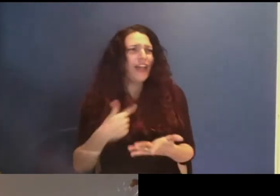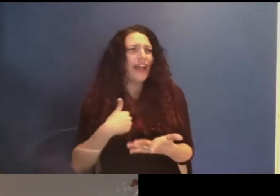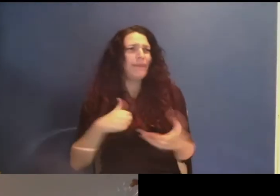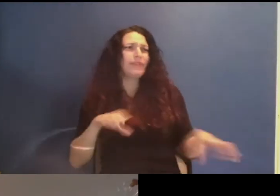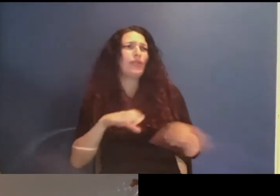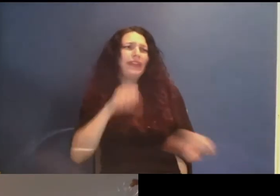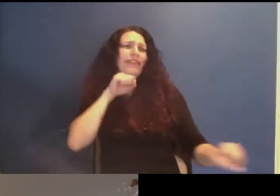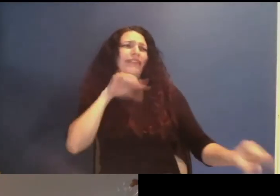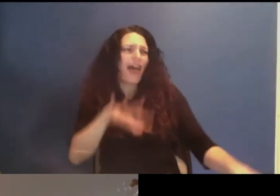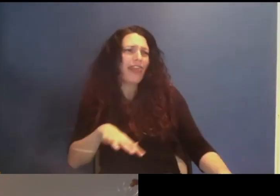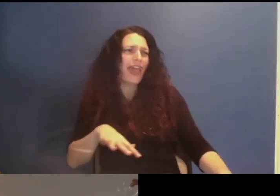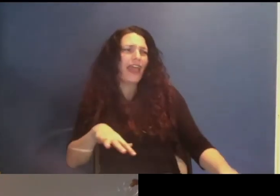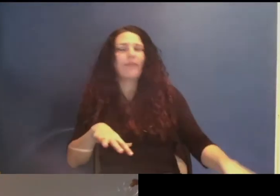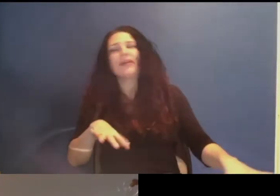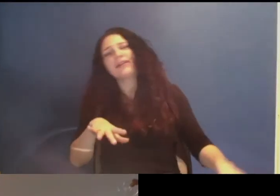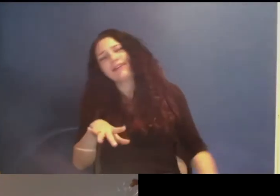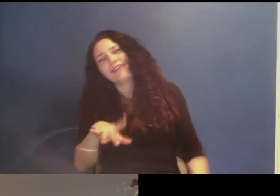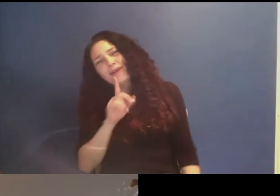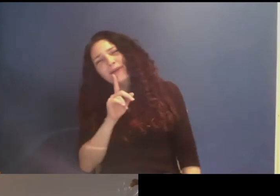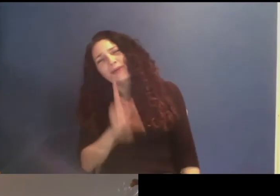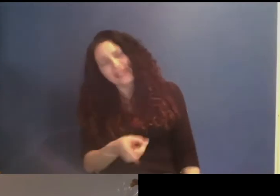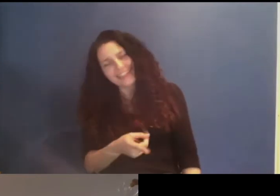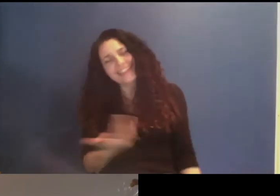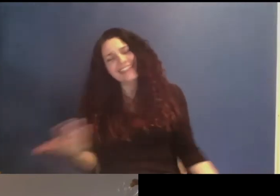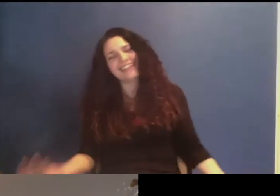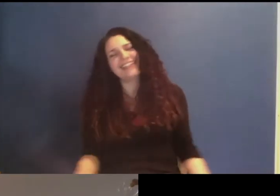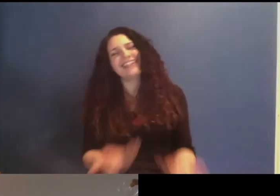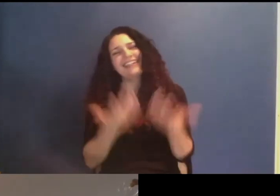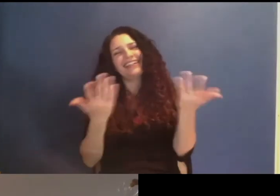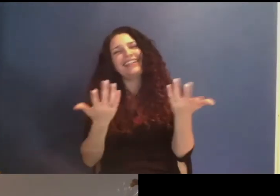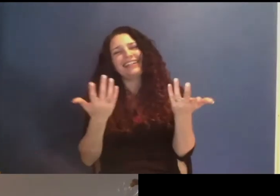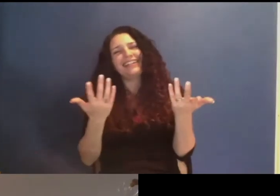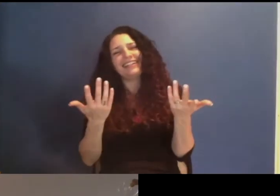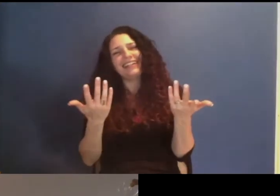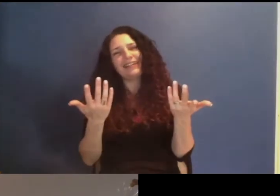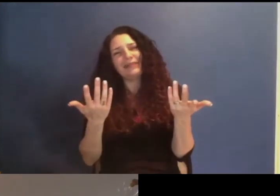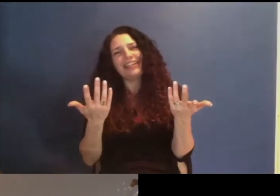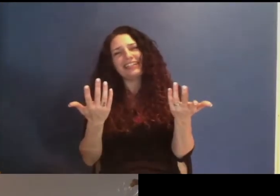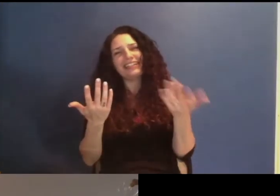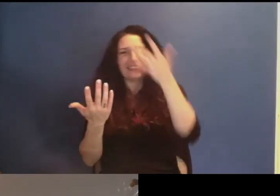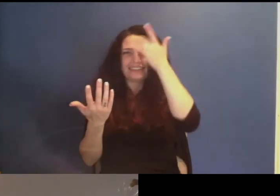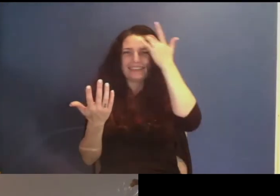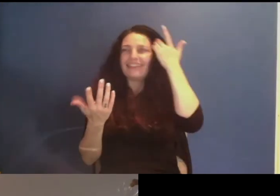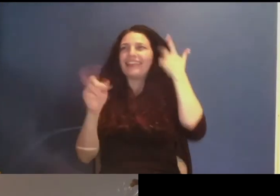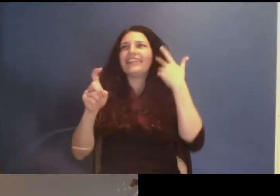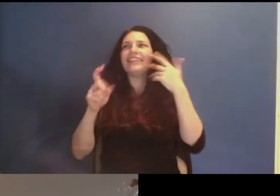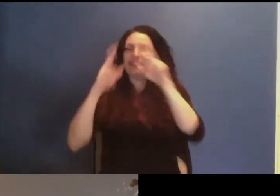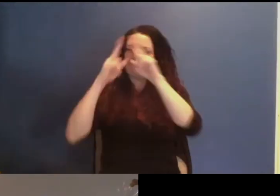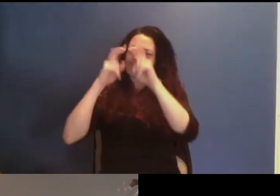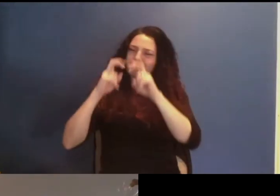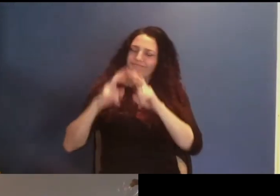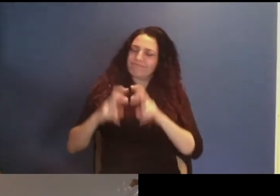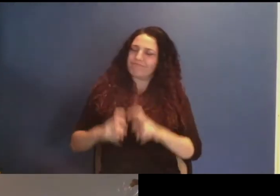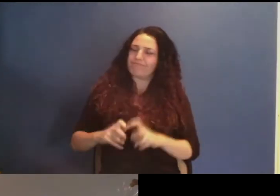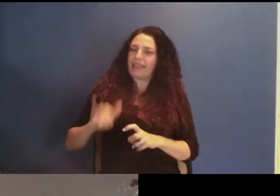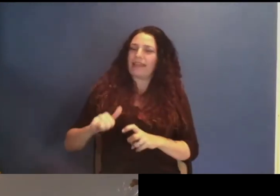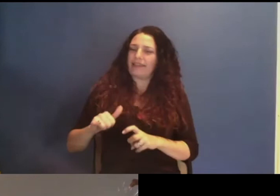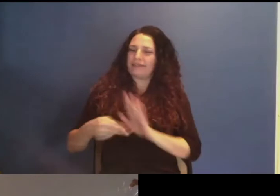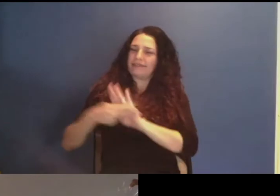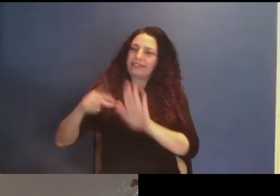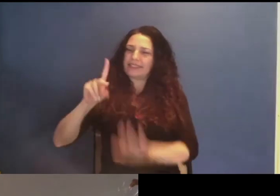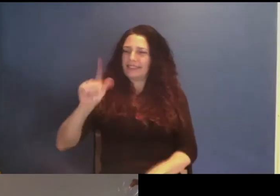what's interesting about it, beyond unpacking the whole being disabled and needing to be Superman, needing to be bigger, faster,